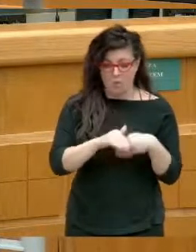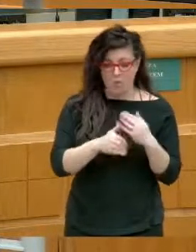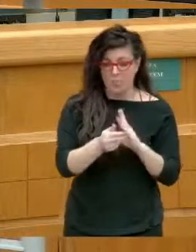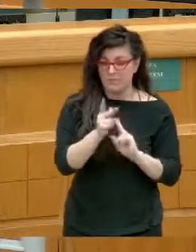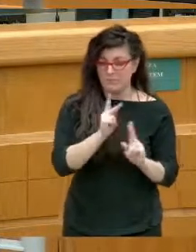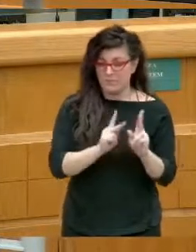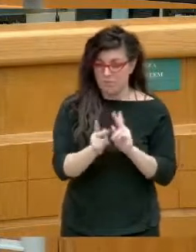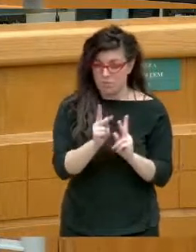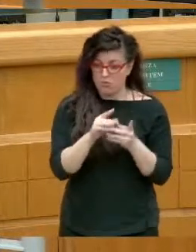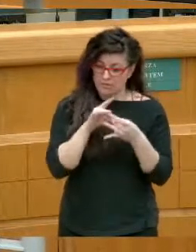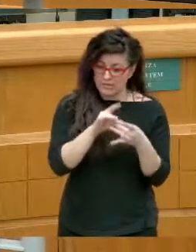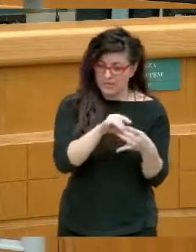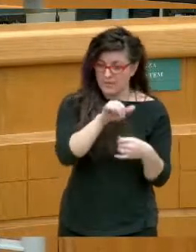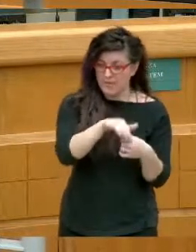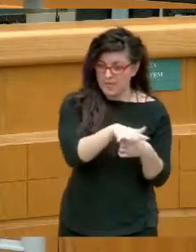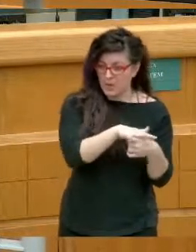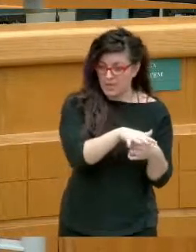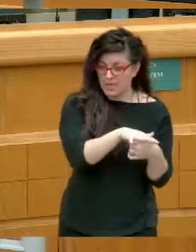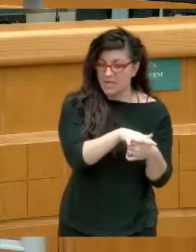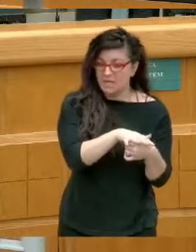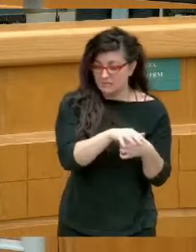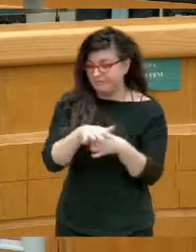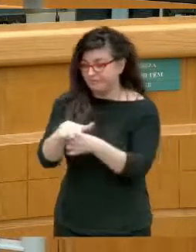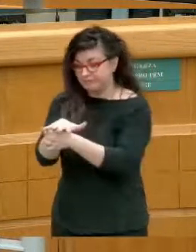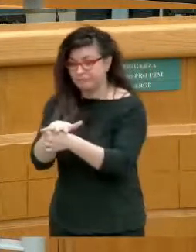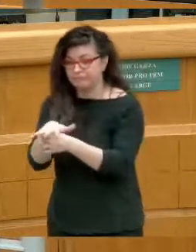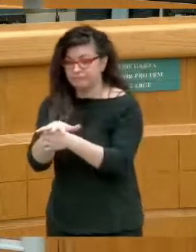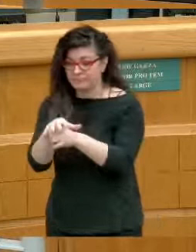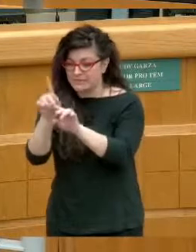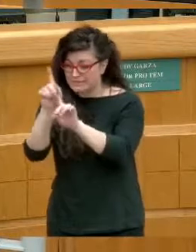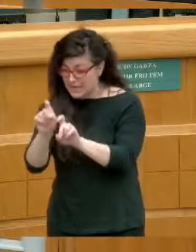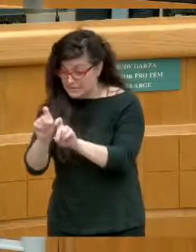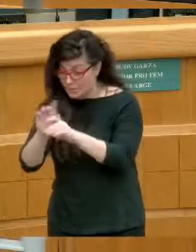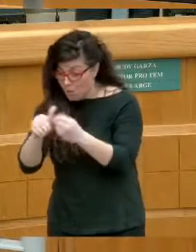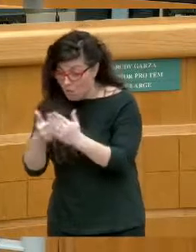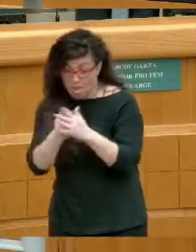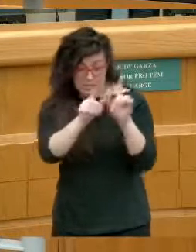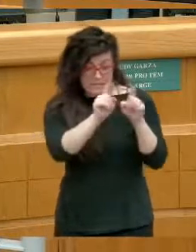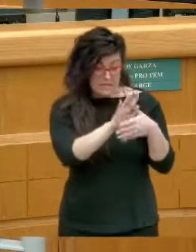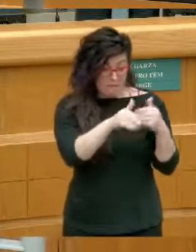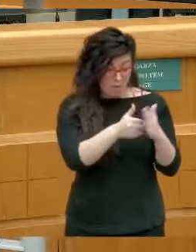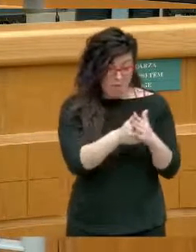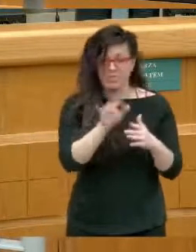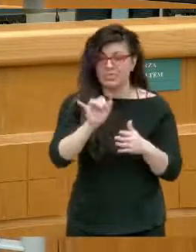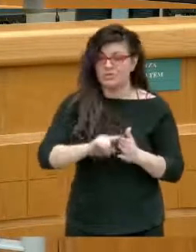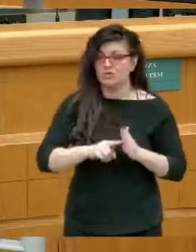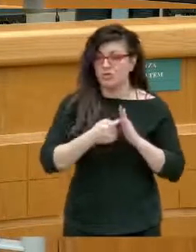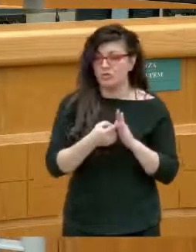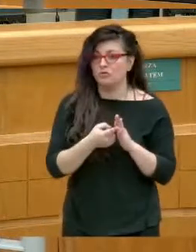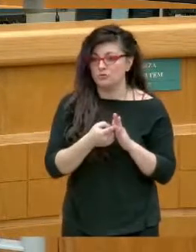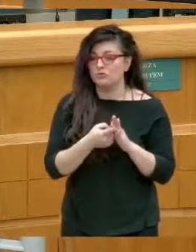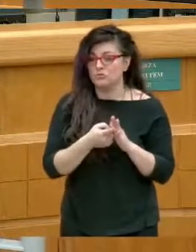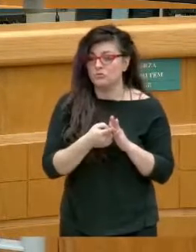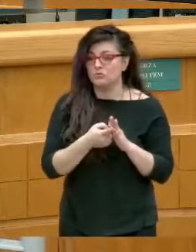or connected with the facility that may have an outbreak occurring. So that starts with